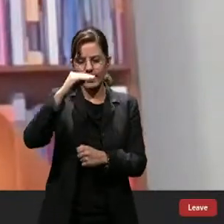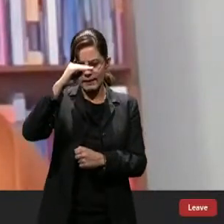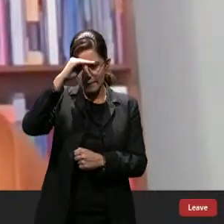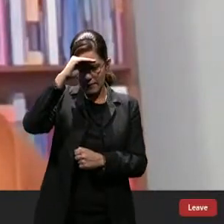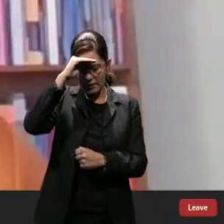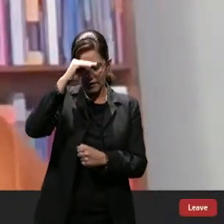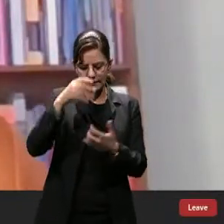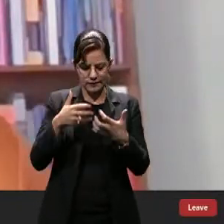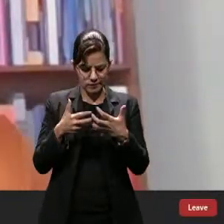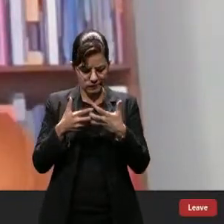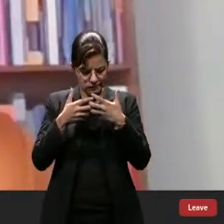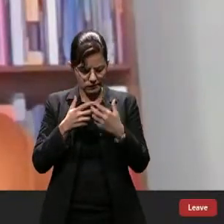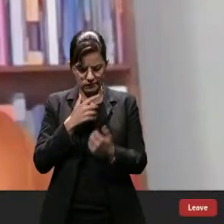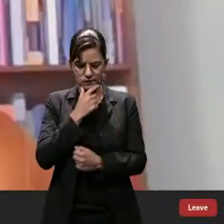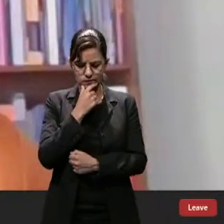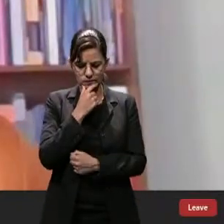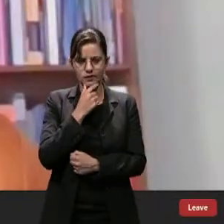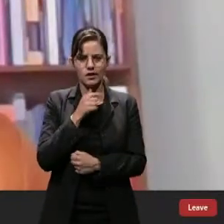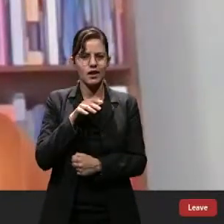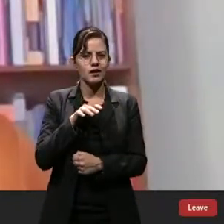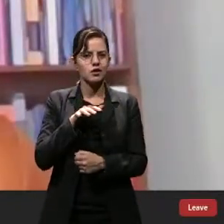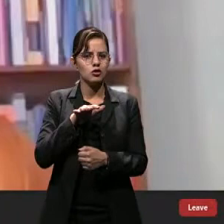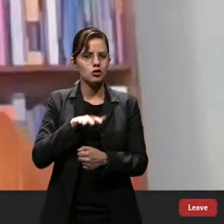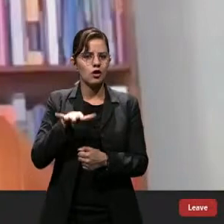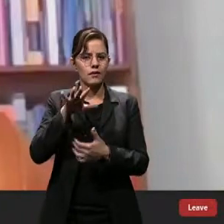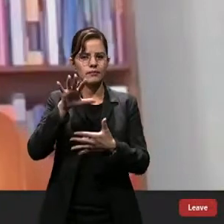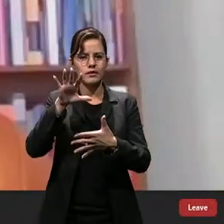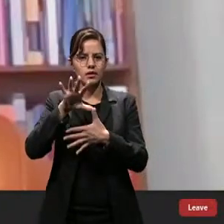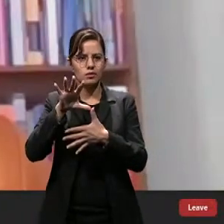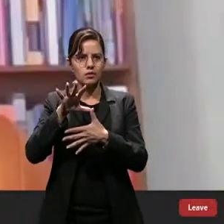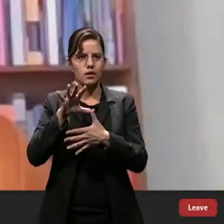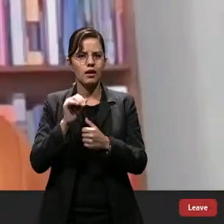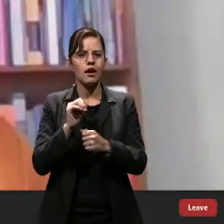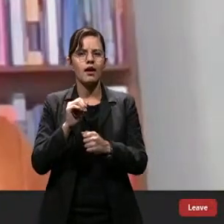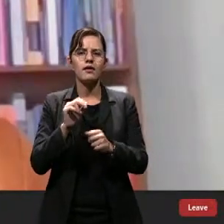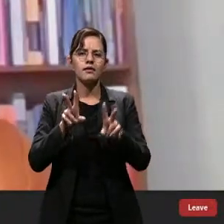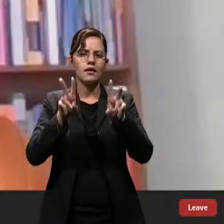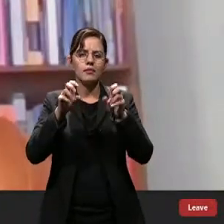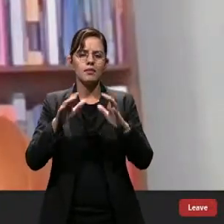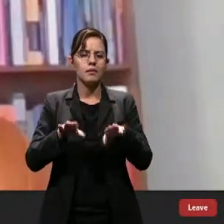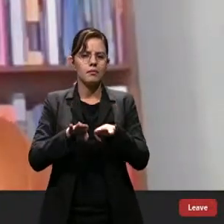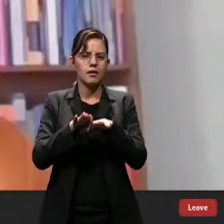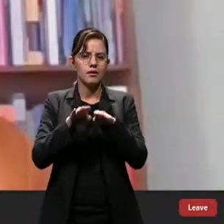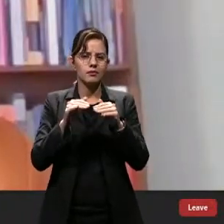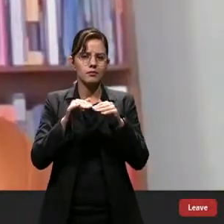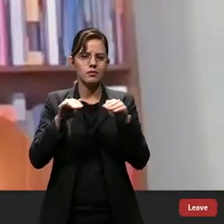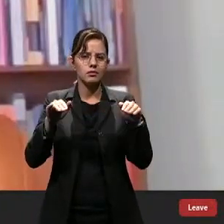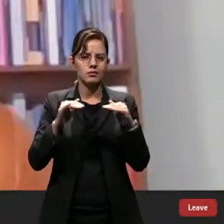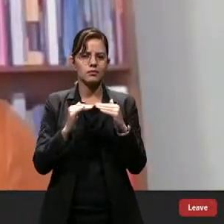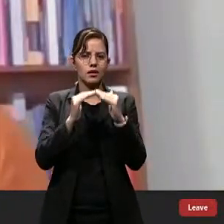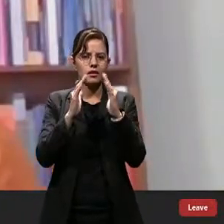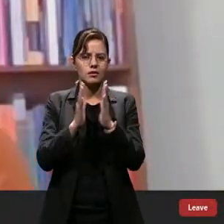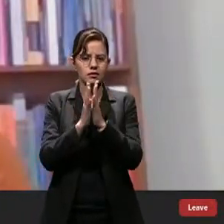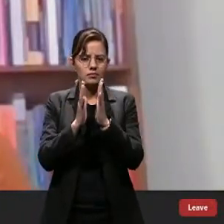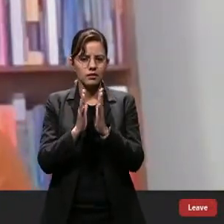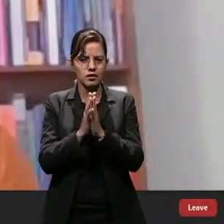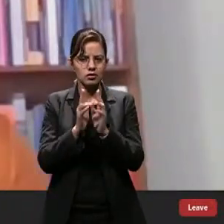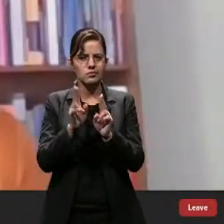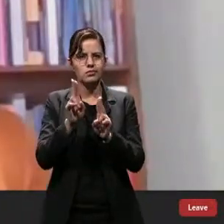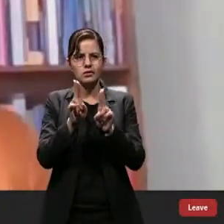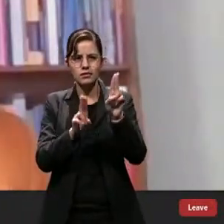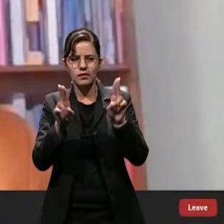way on democracy in this region with a perspective of